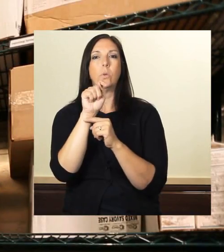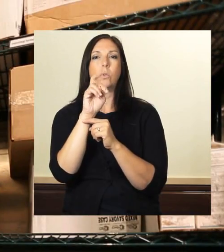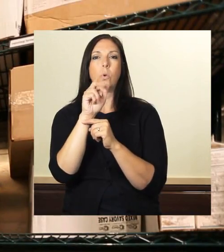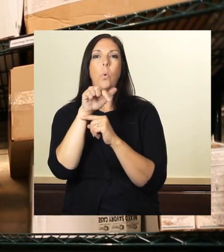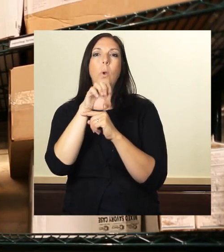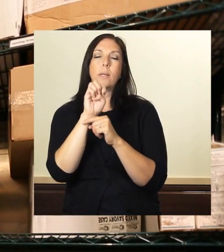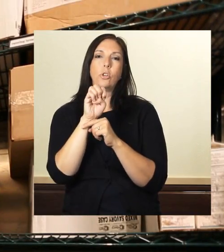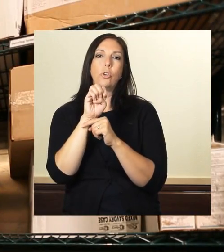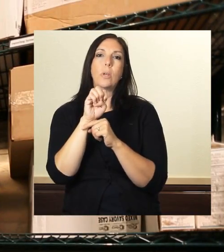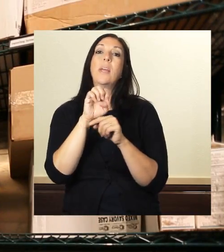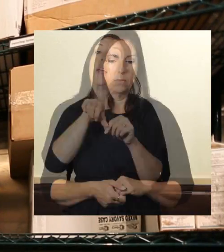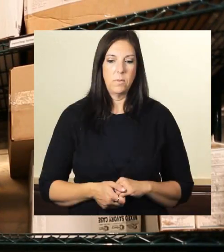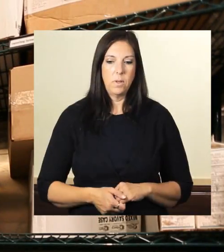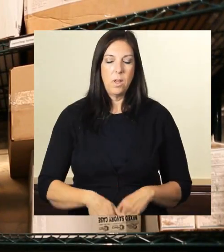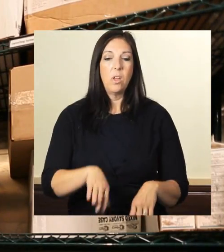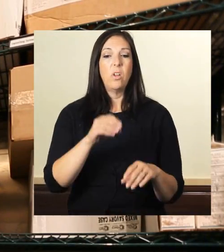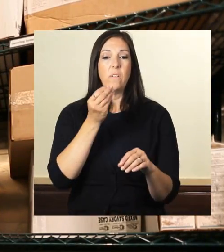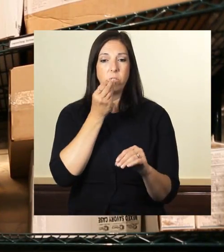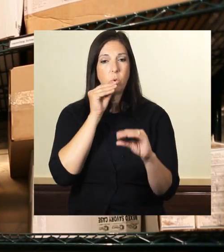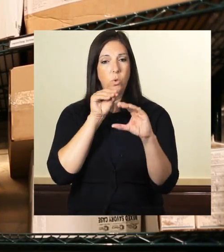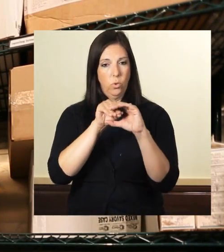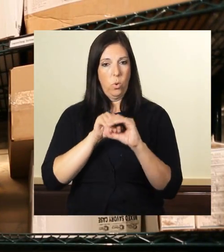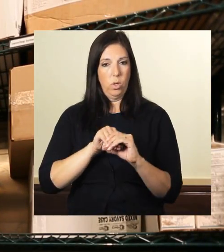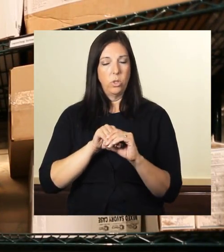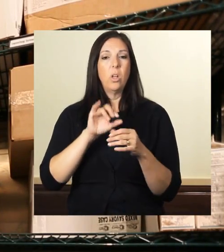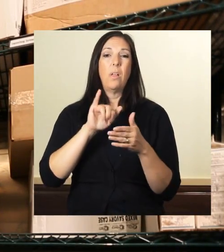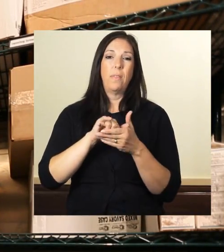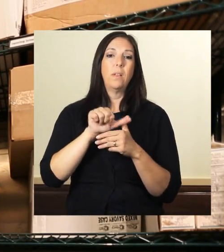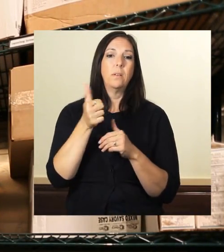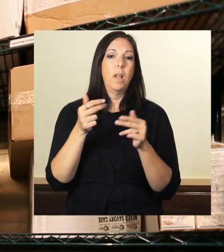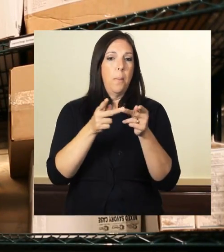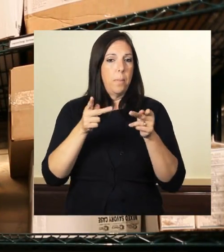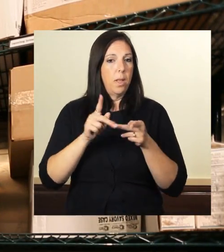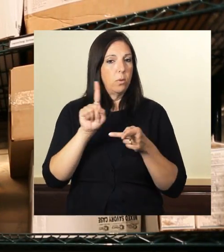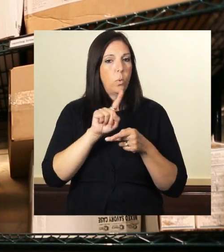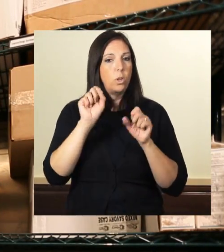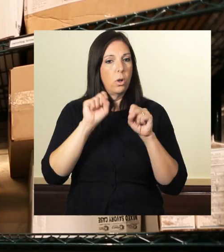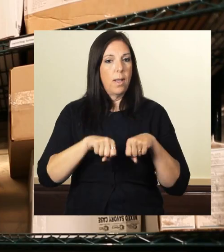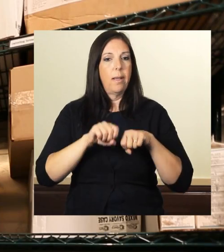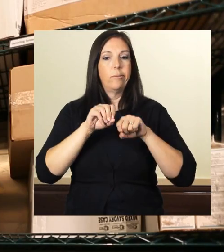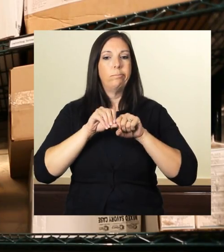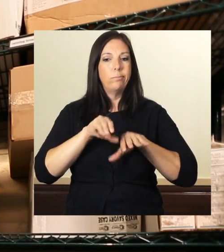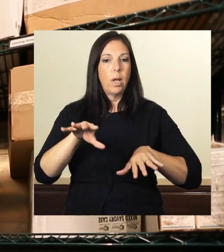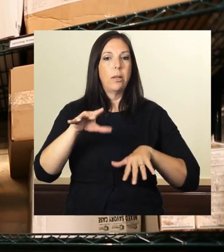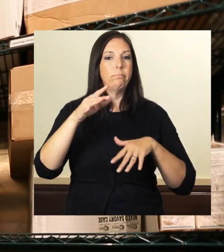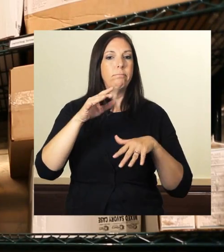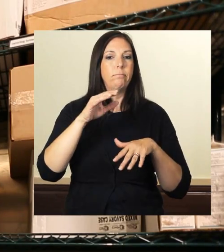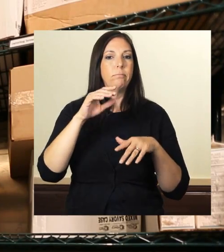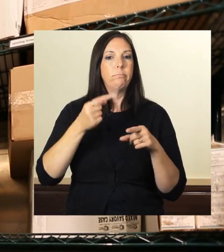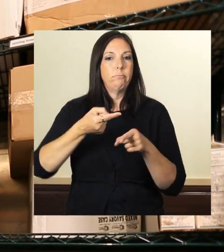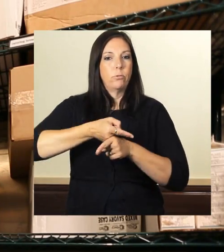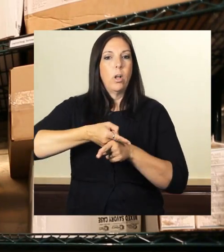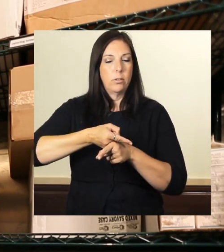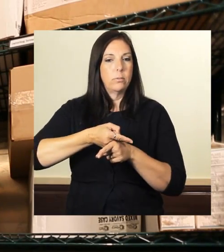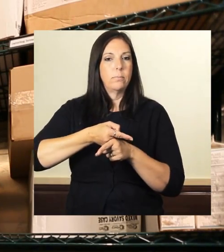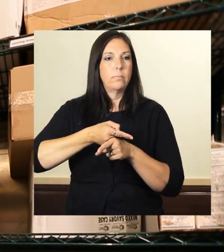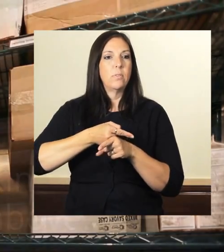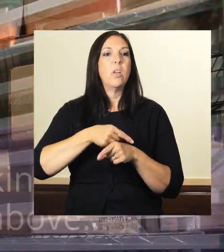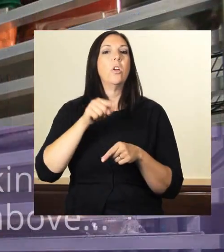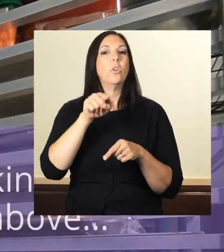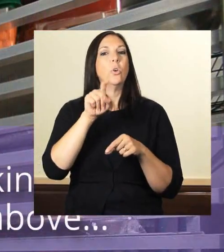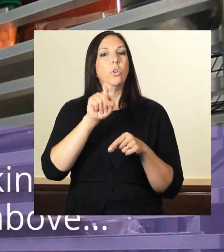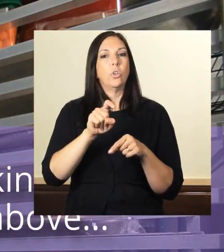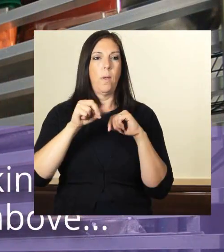occur. Store raw foods on shelves below ready-to-eat foods to minimize contamination from accidental drips or